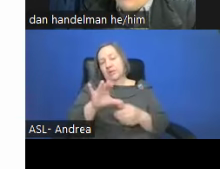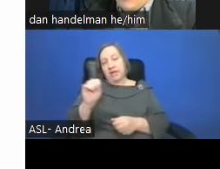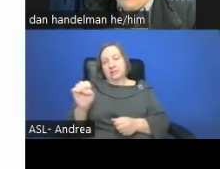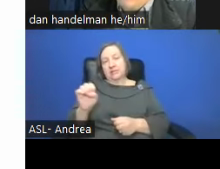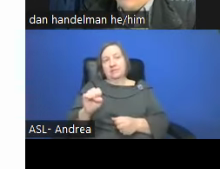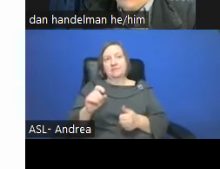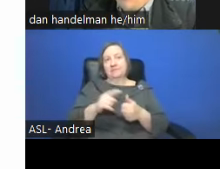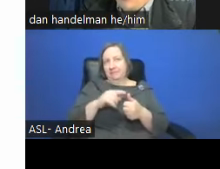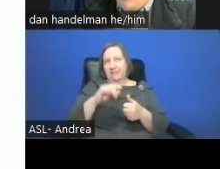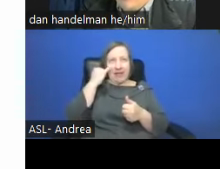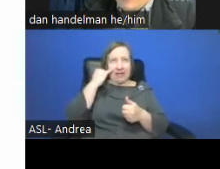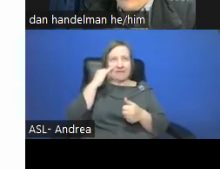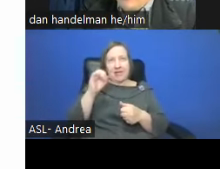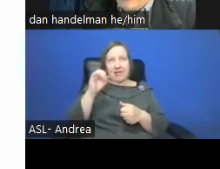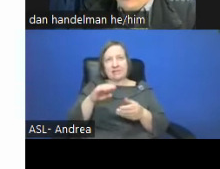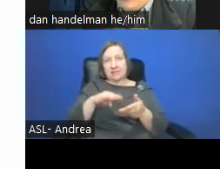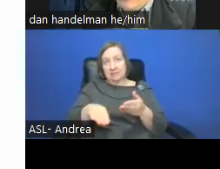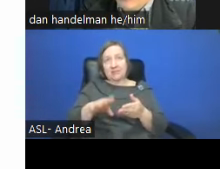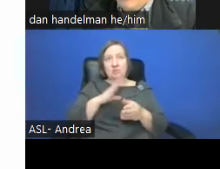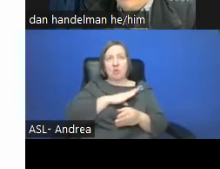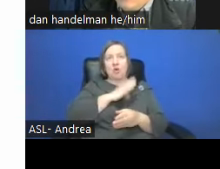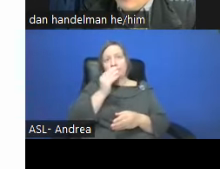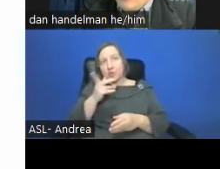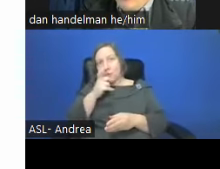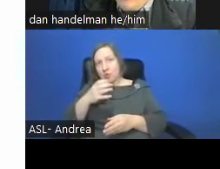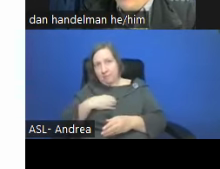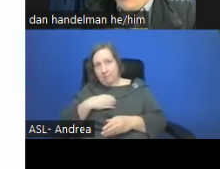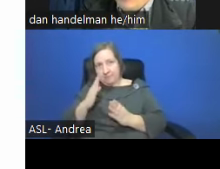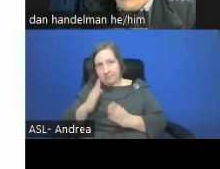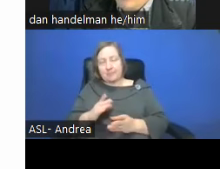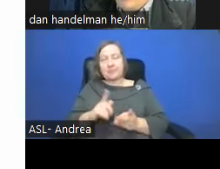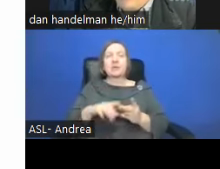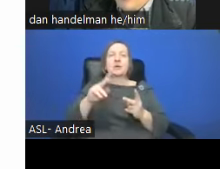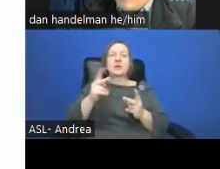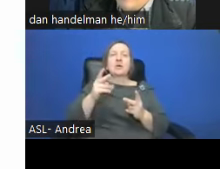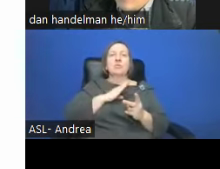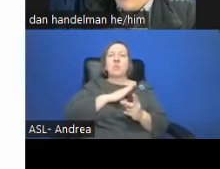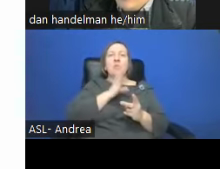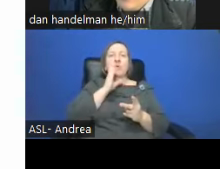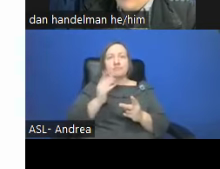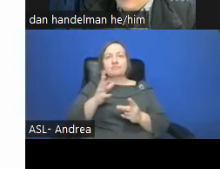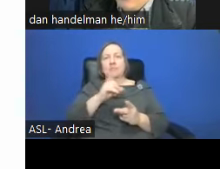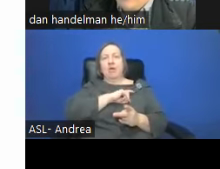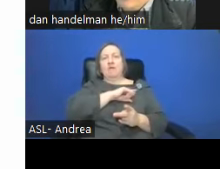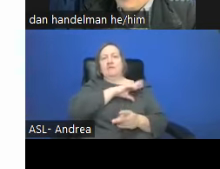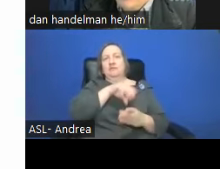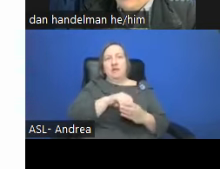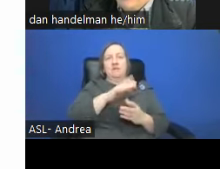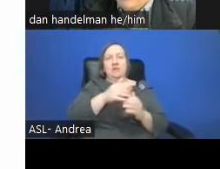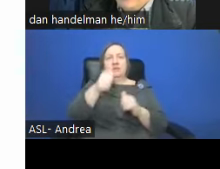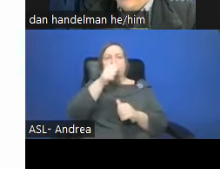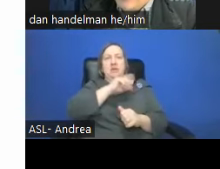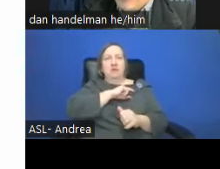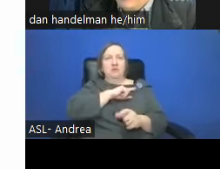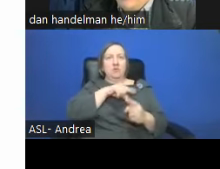1, if the case is dismissed, the board will provide notification to the complainant. 2, the board will also notify the involved officers and the commanding officer once the